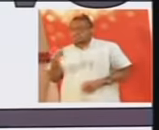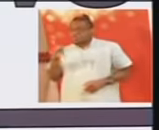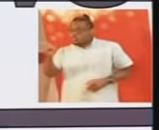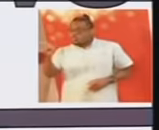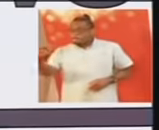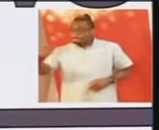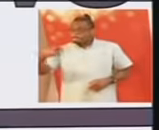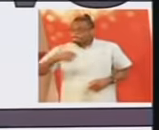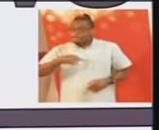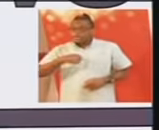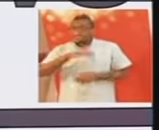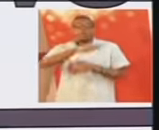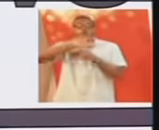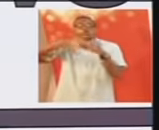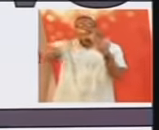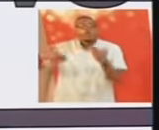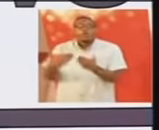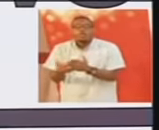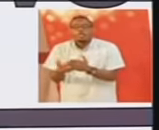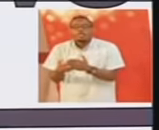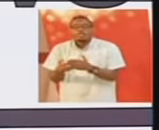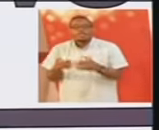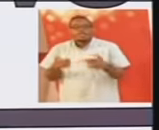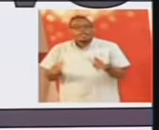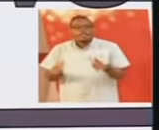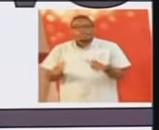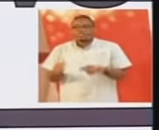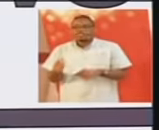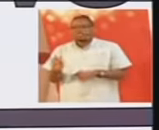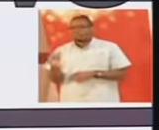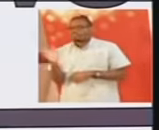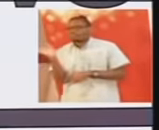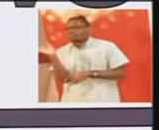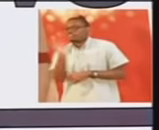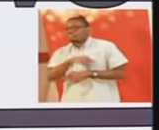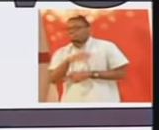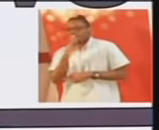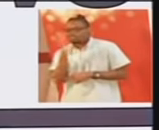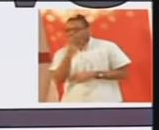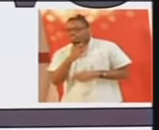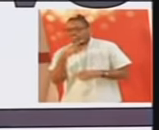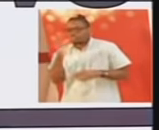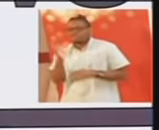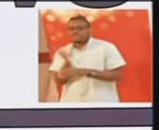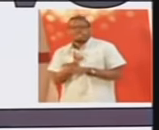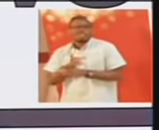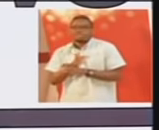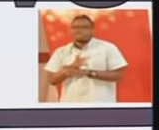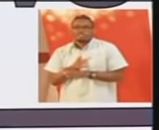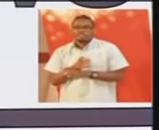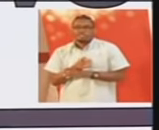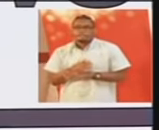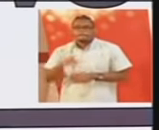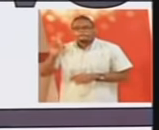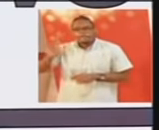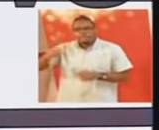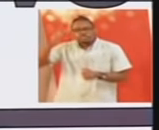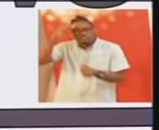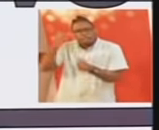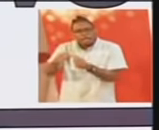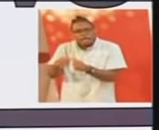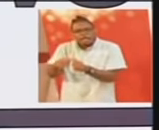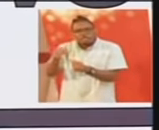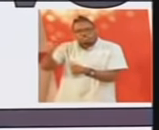we let our guard down. We must remember that this coronavirus is